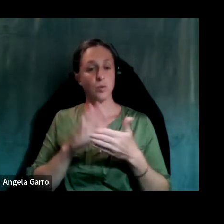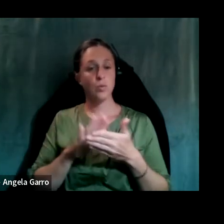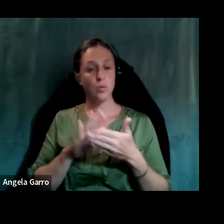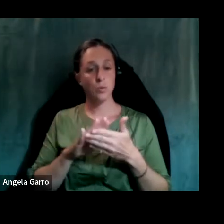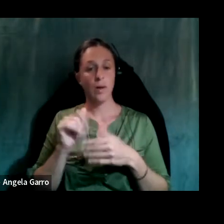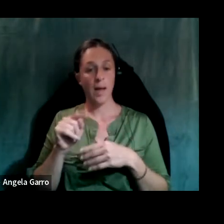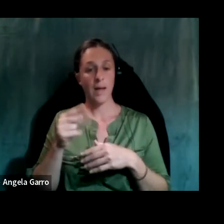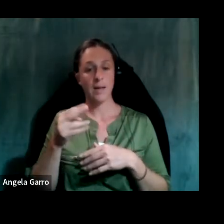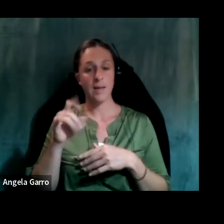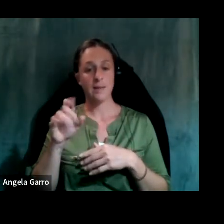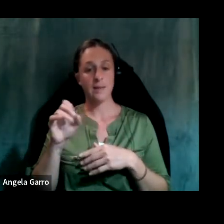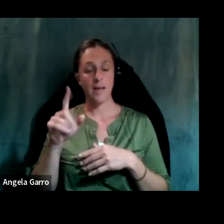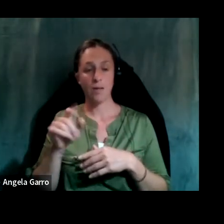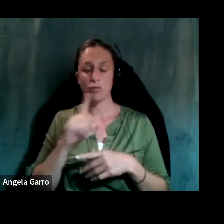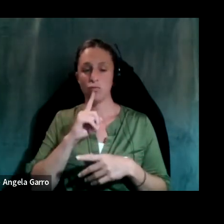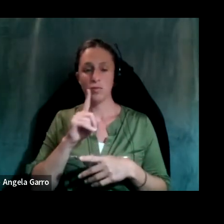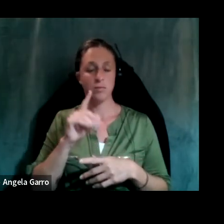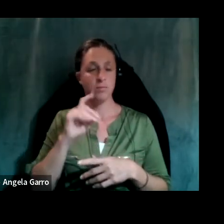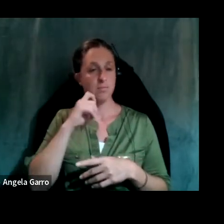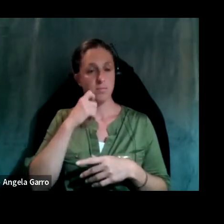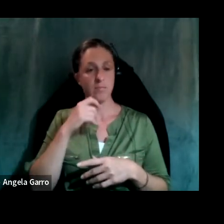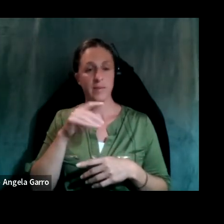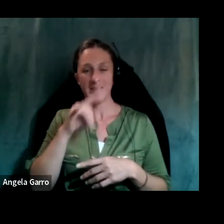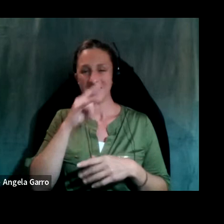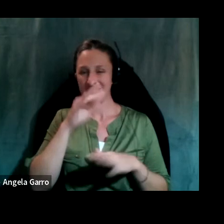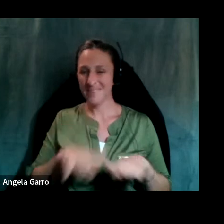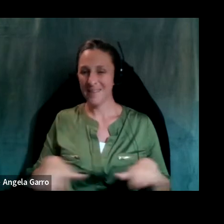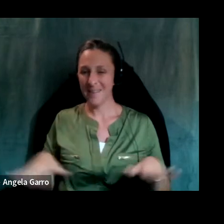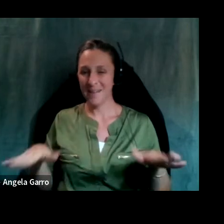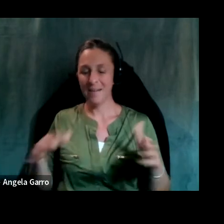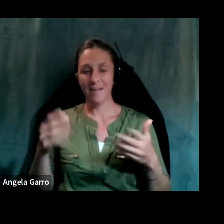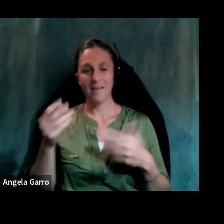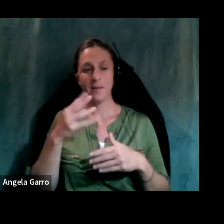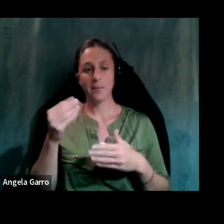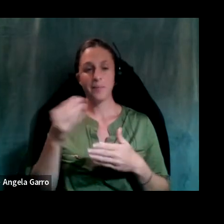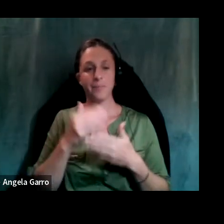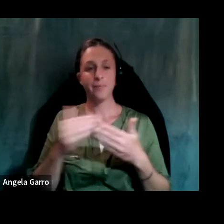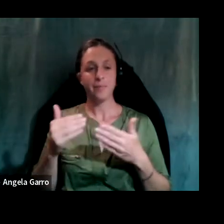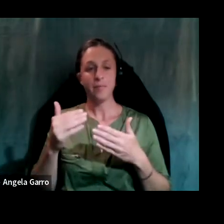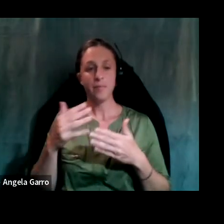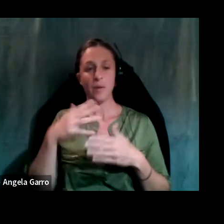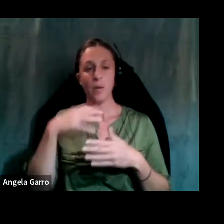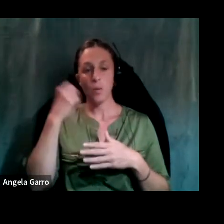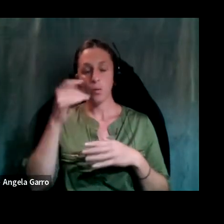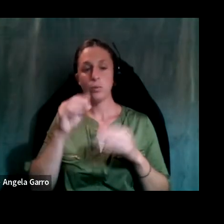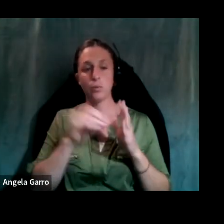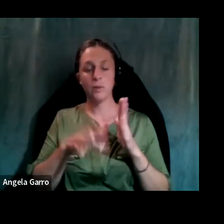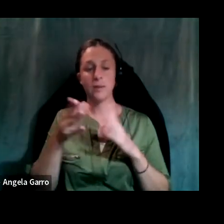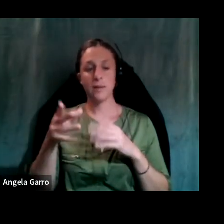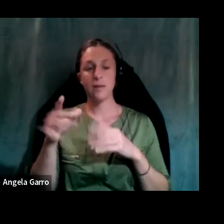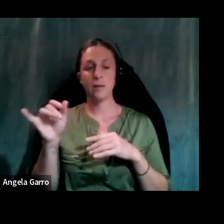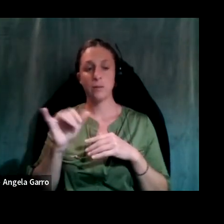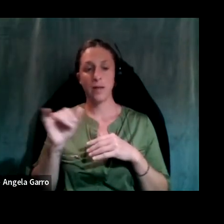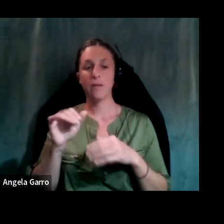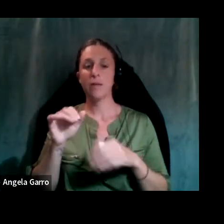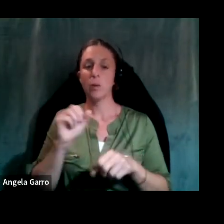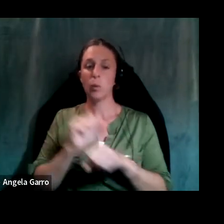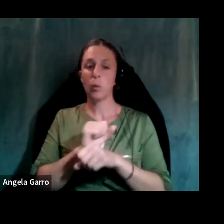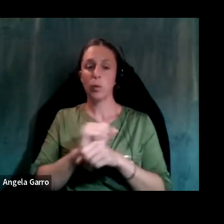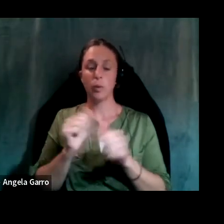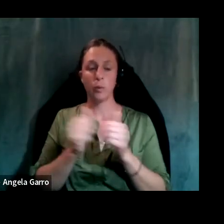really neat. Because the kids are little, and some of the students were there as well that work with the